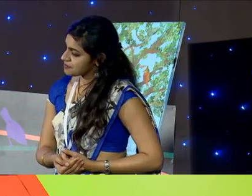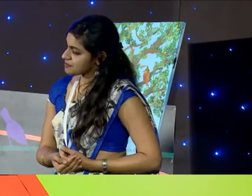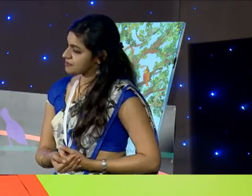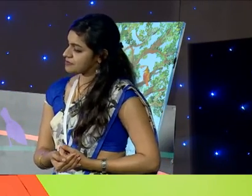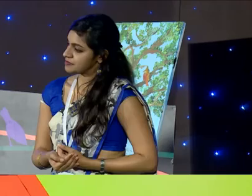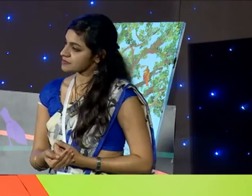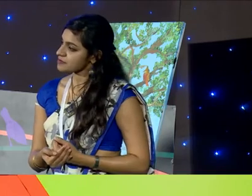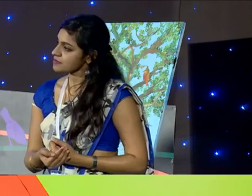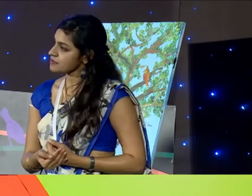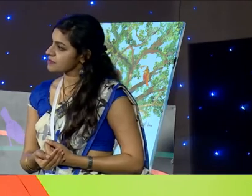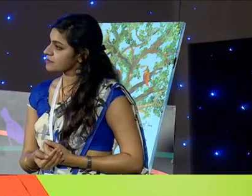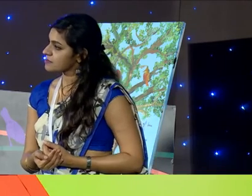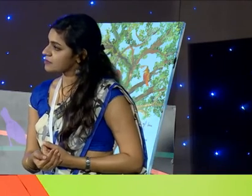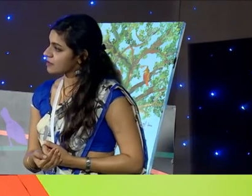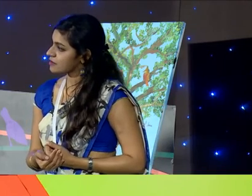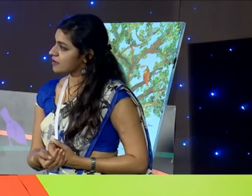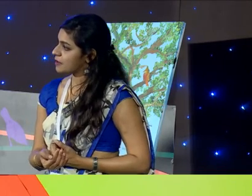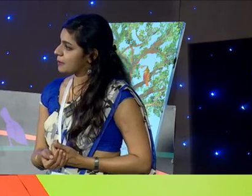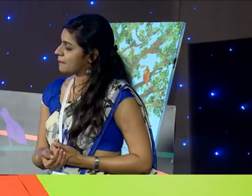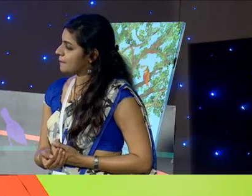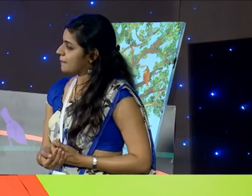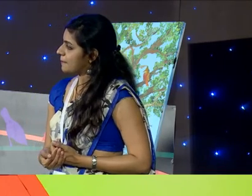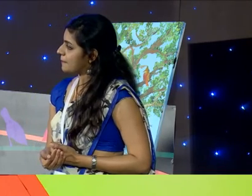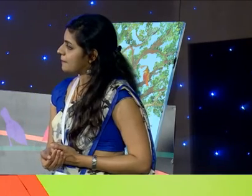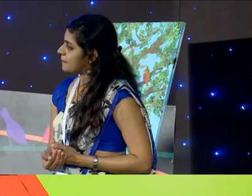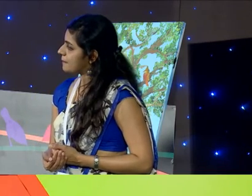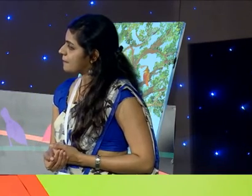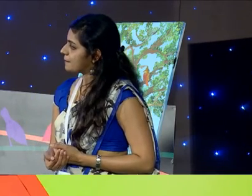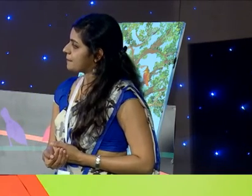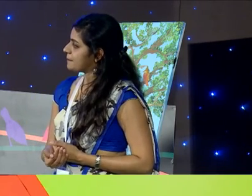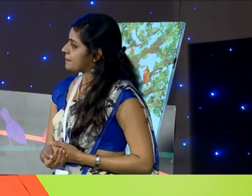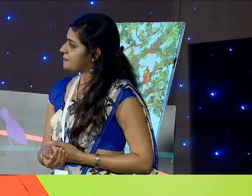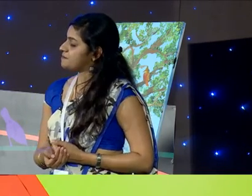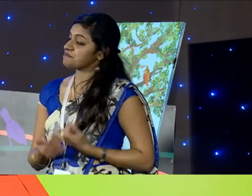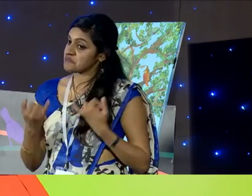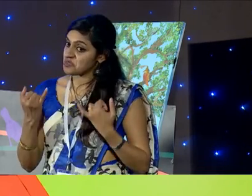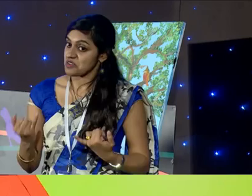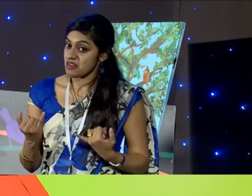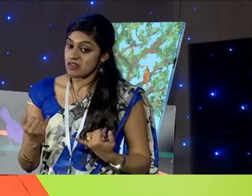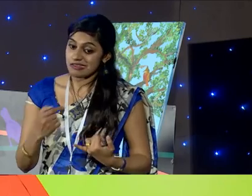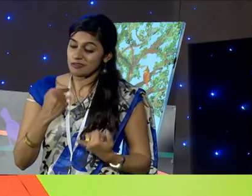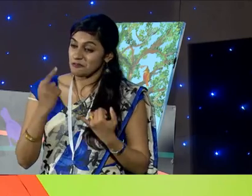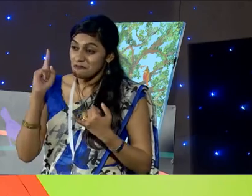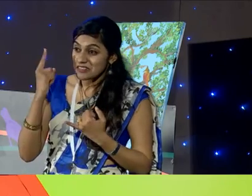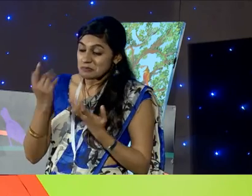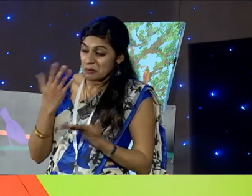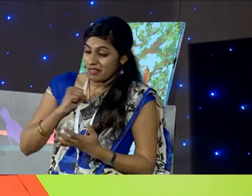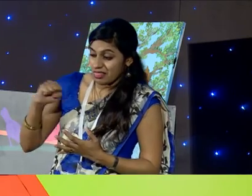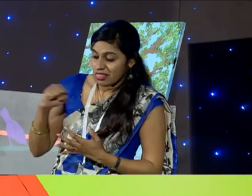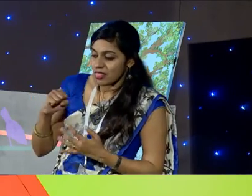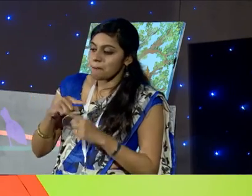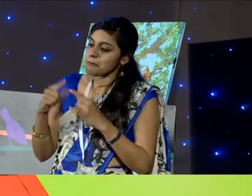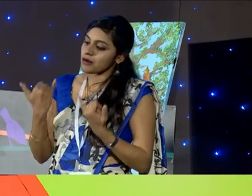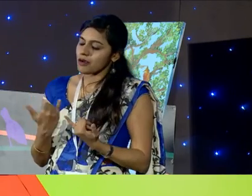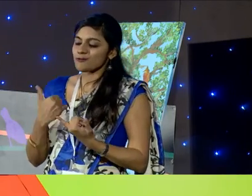contributing towards it, and therefore they are contributing towards it, over time they become the strongest adherents for it, okay? So